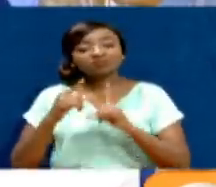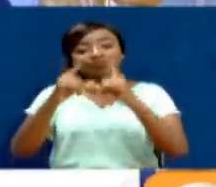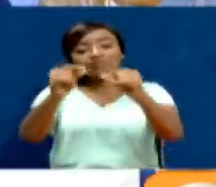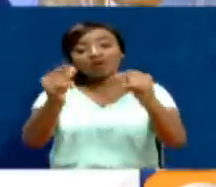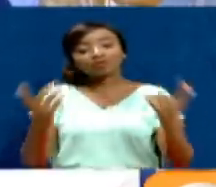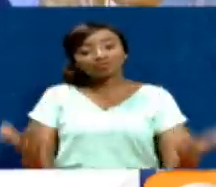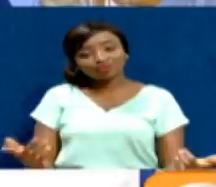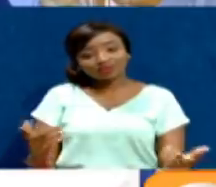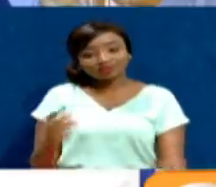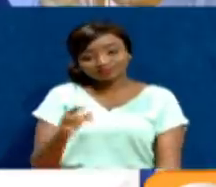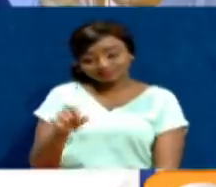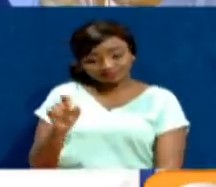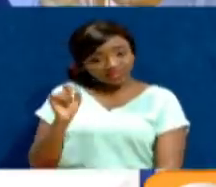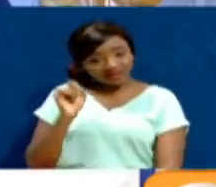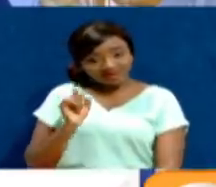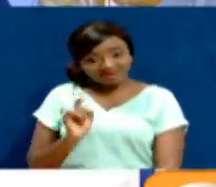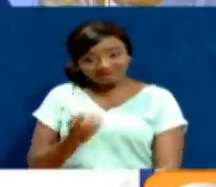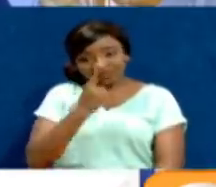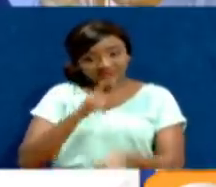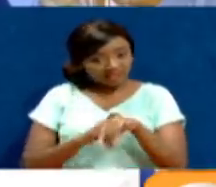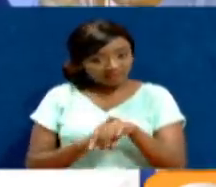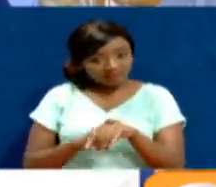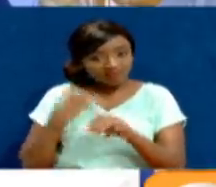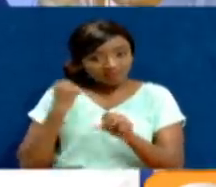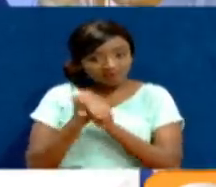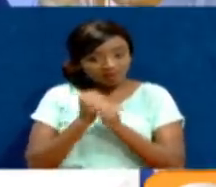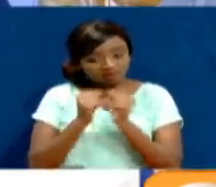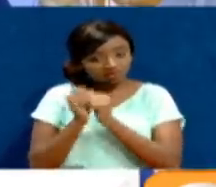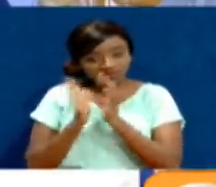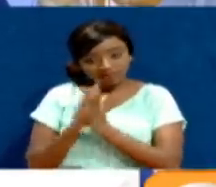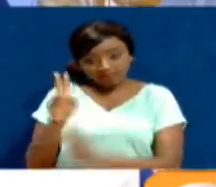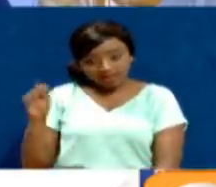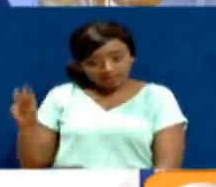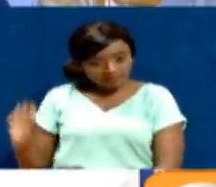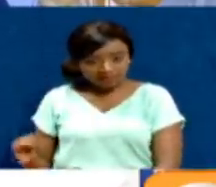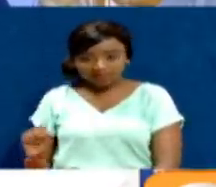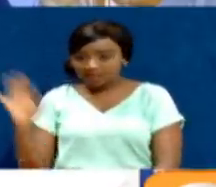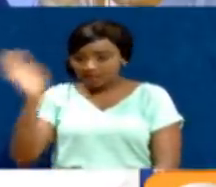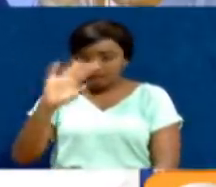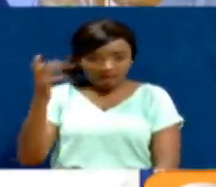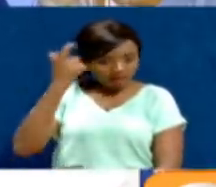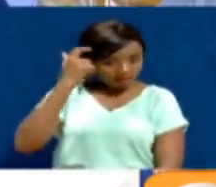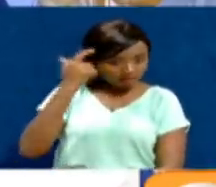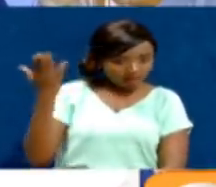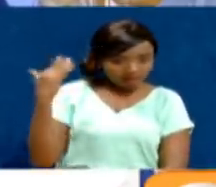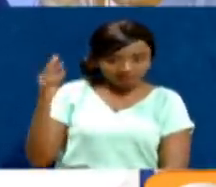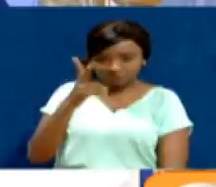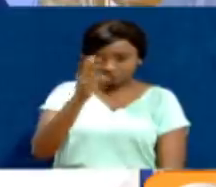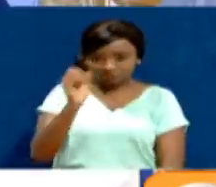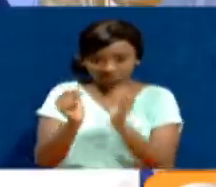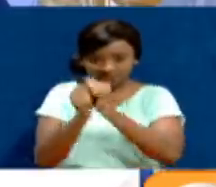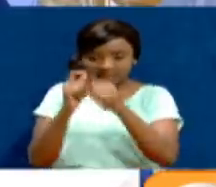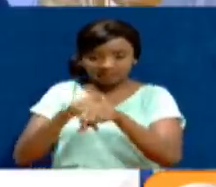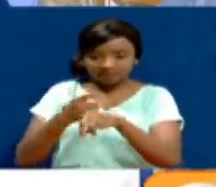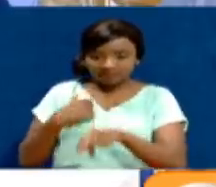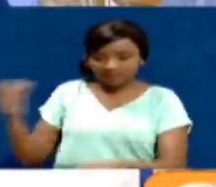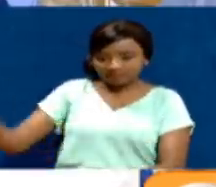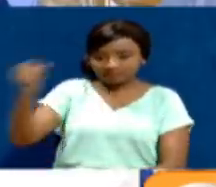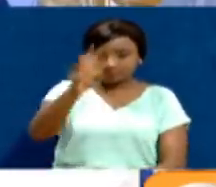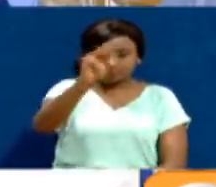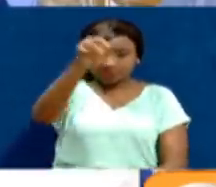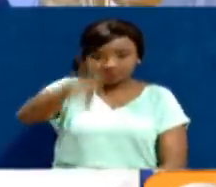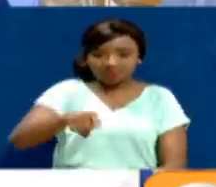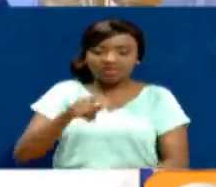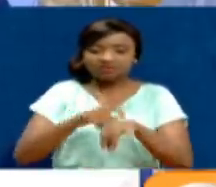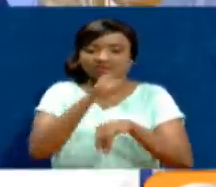today, this is not the first time I'm working with the Metropolitan Services. Remember in 2010, when I was elected as an MP, we had the